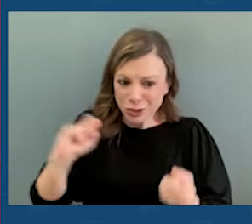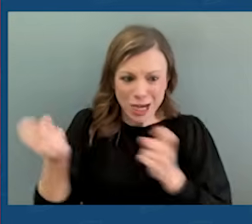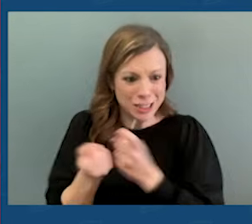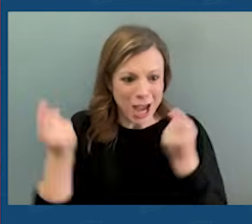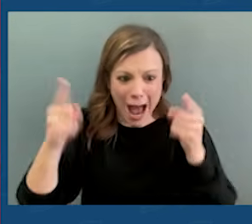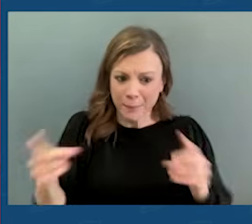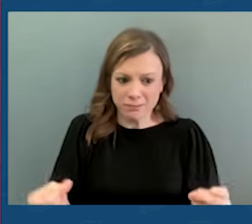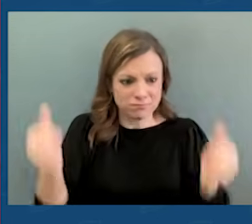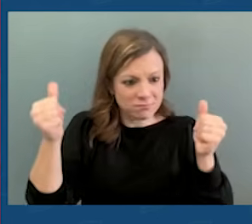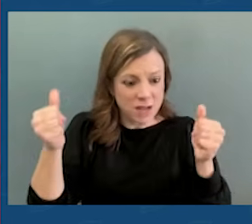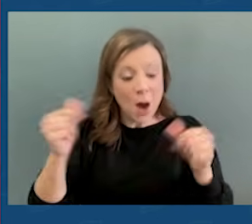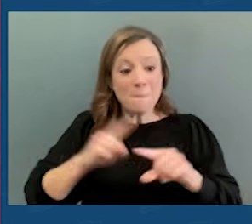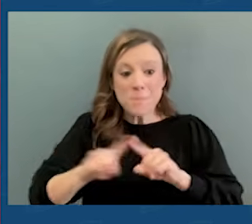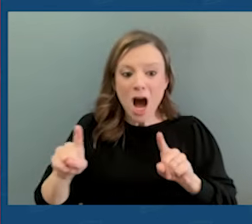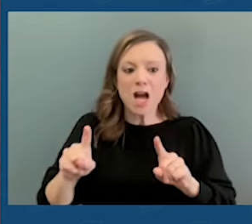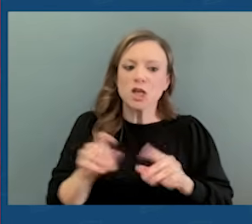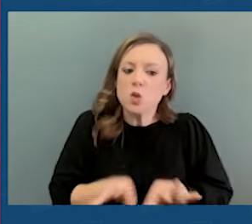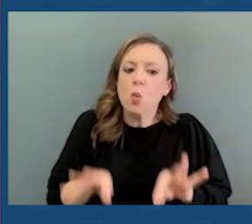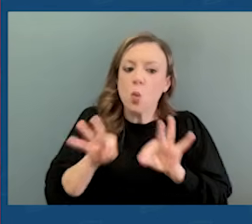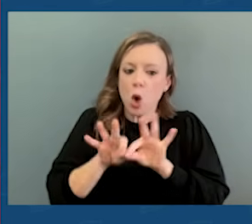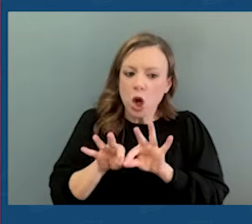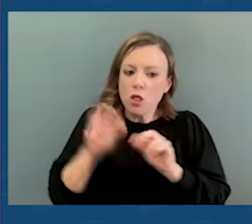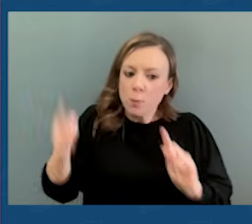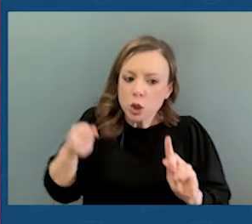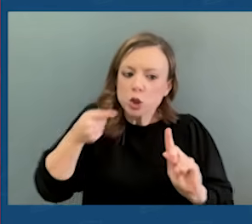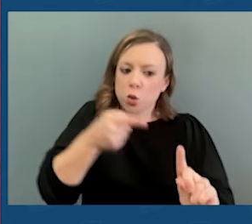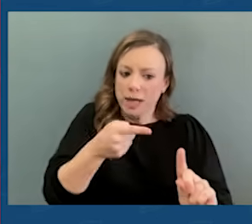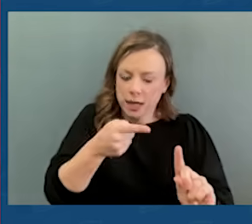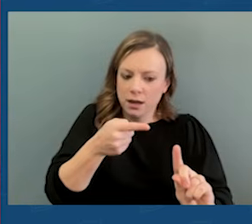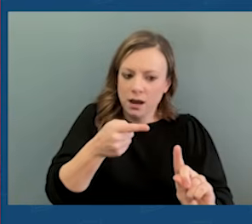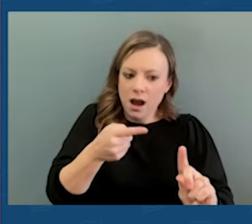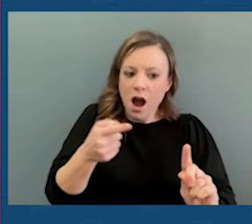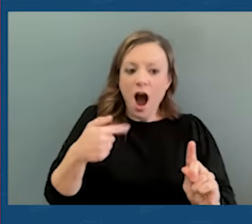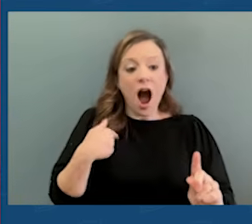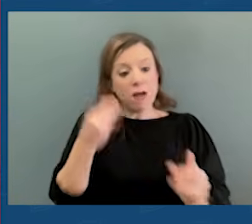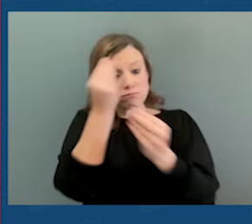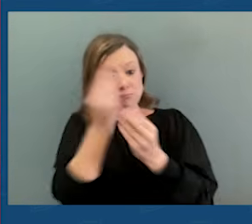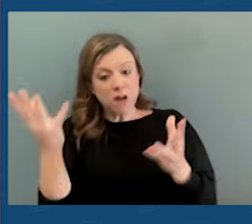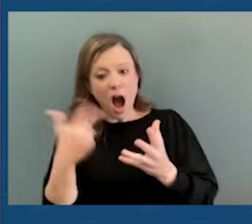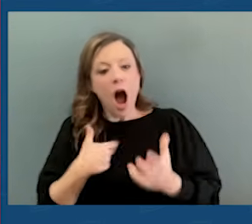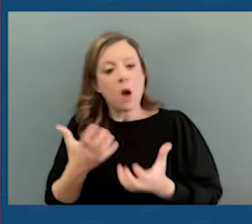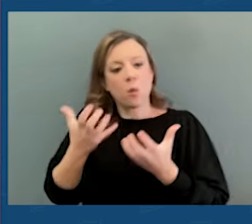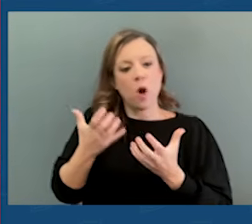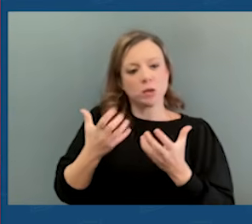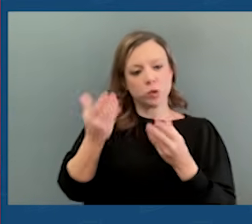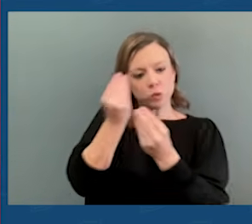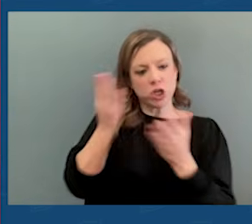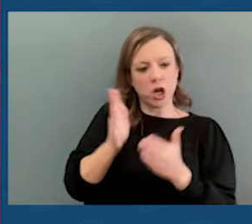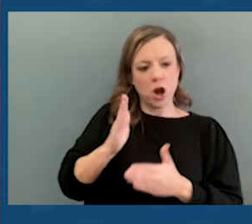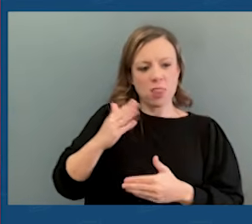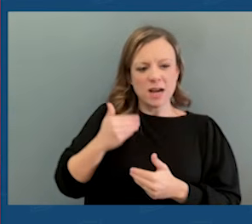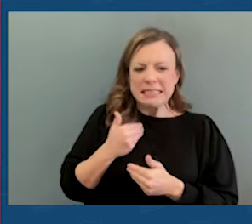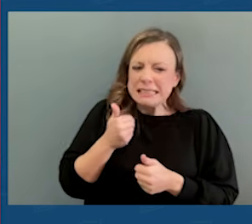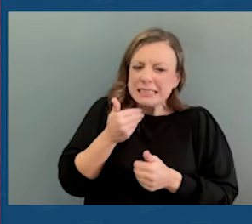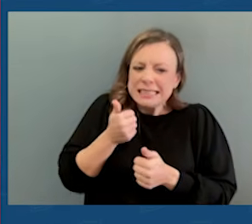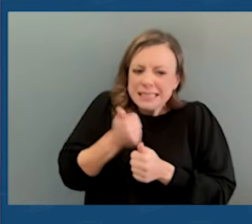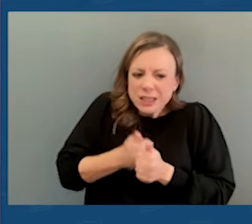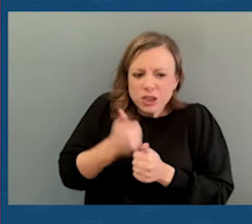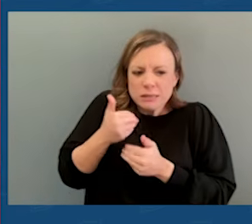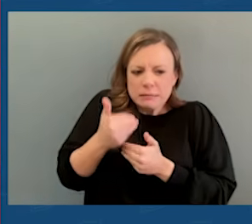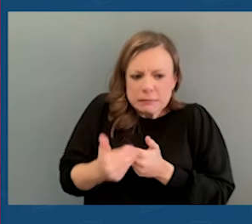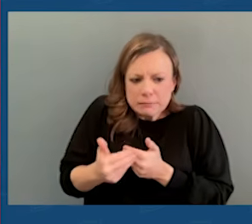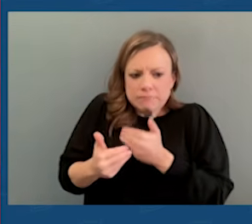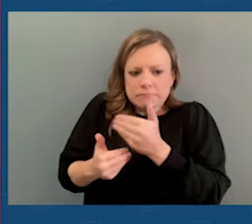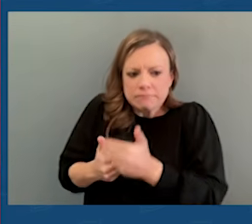I'm sharing this because I want New Yorkers to know the small steps in my development. Many of us grew up in very